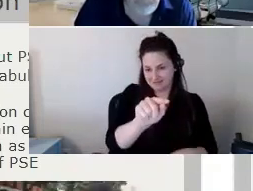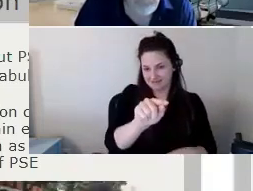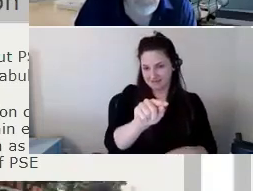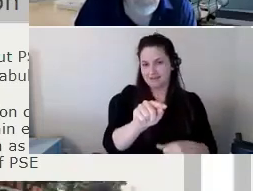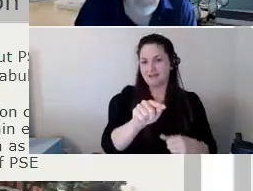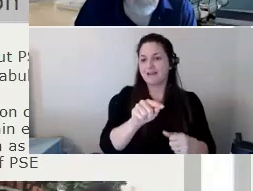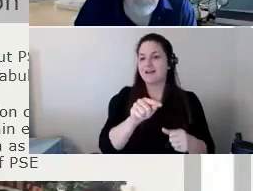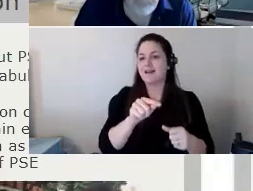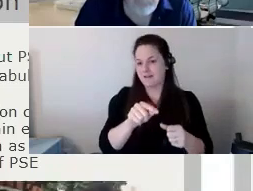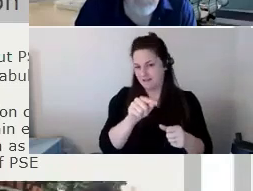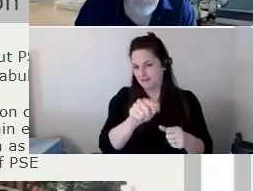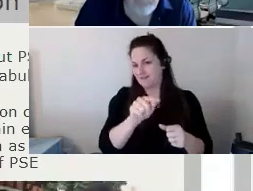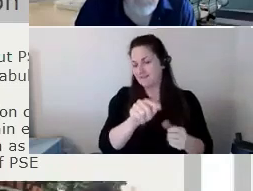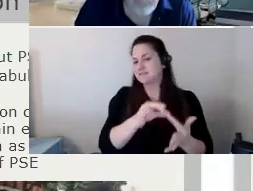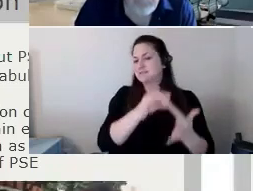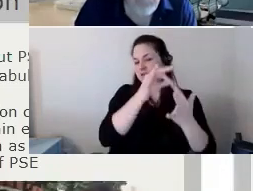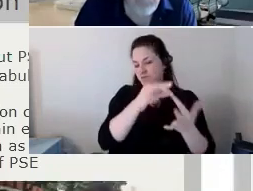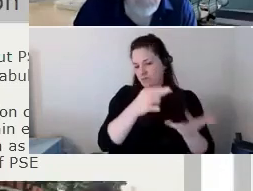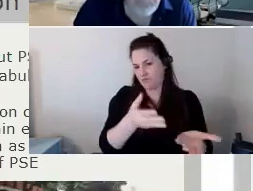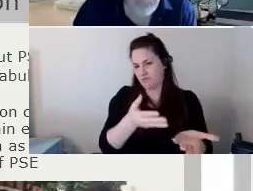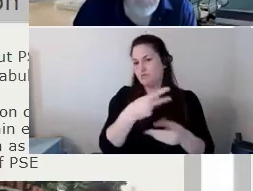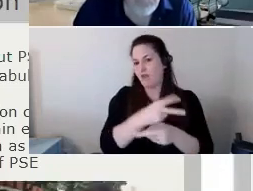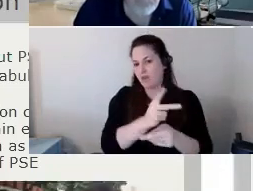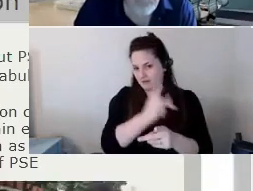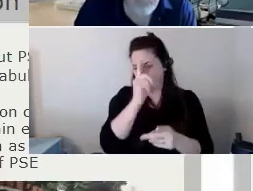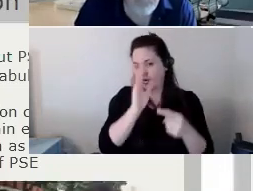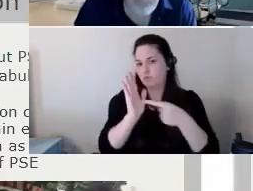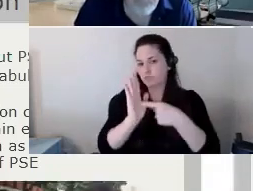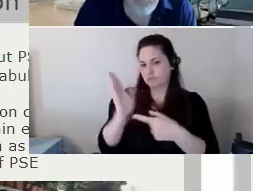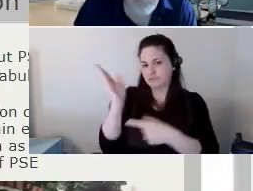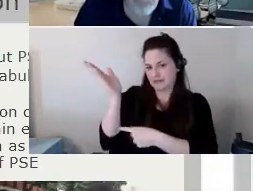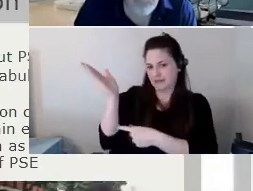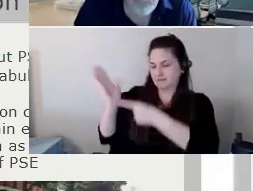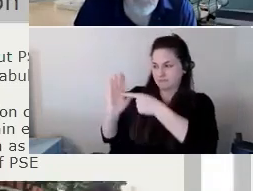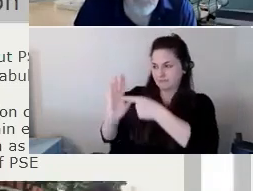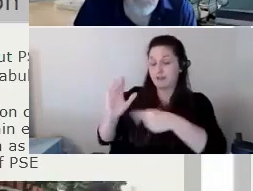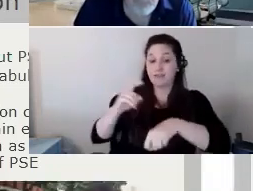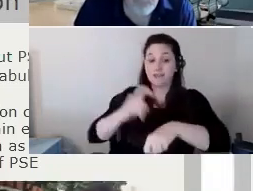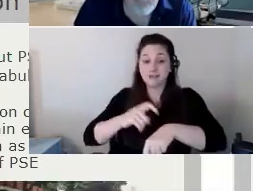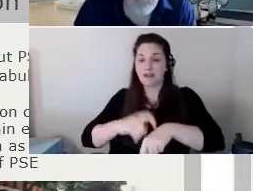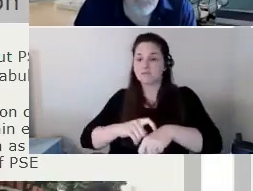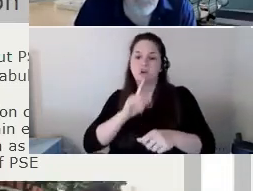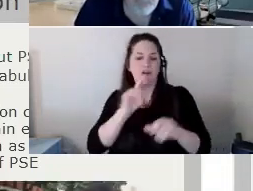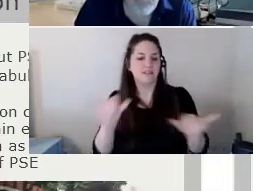this opportunity for presenting, and the times would actually be quite